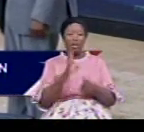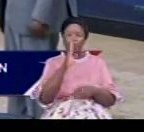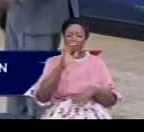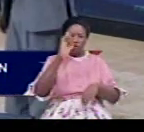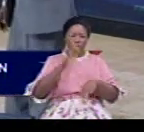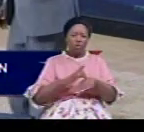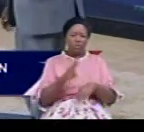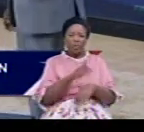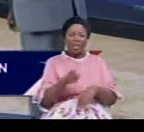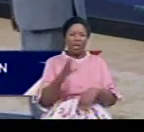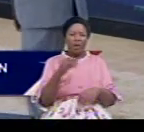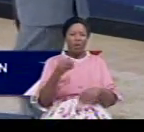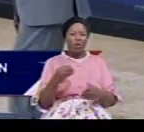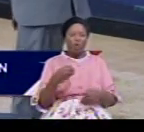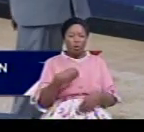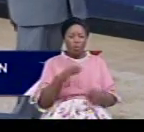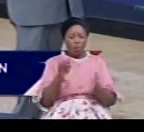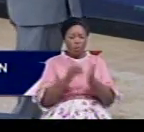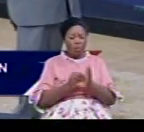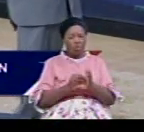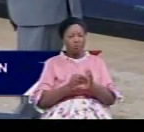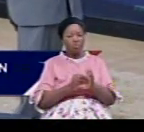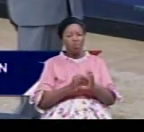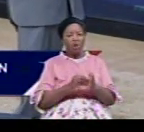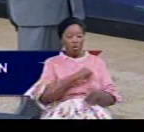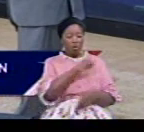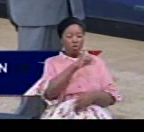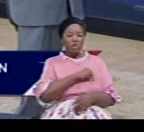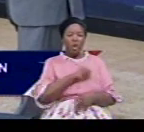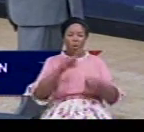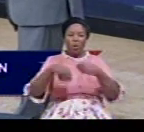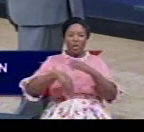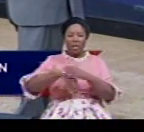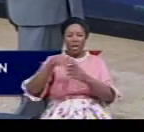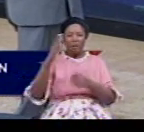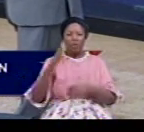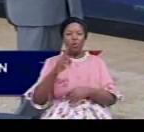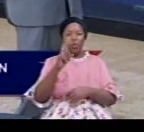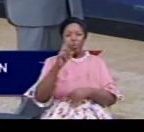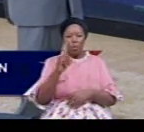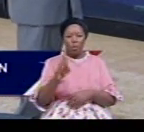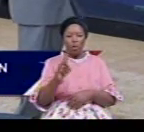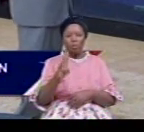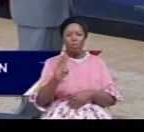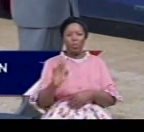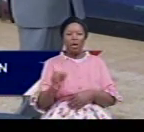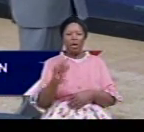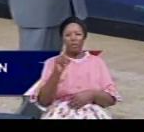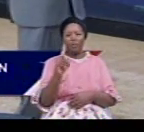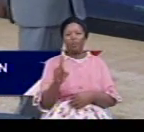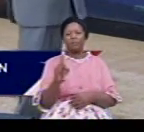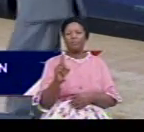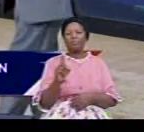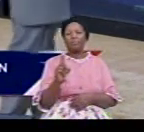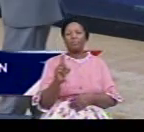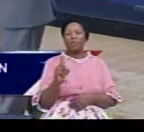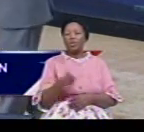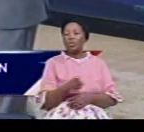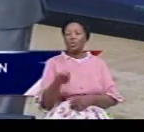own conscience, went out one by one. Those were the